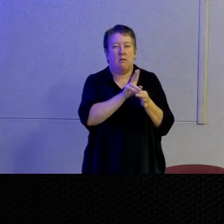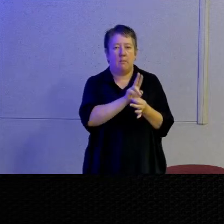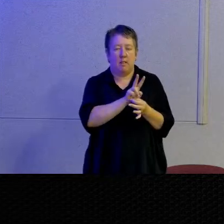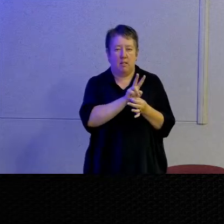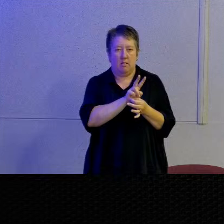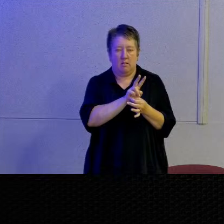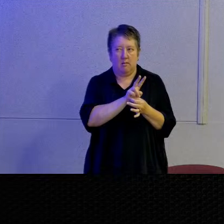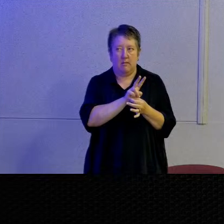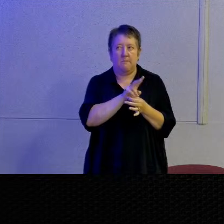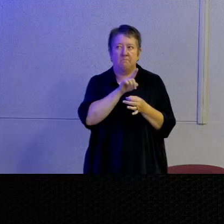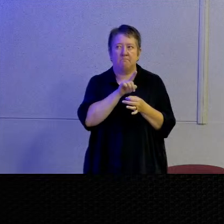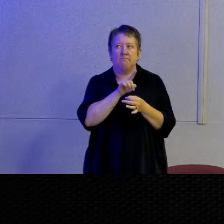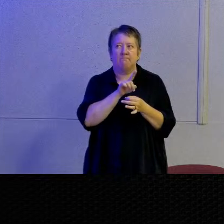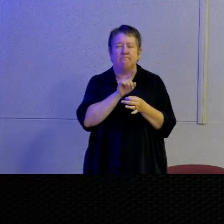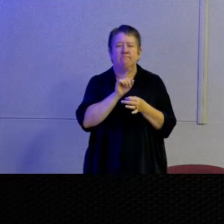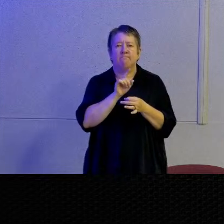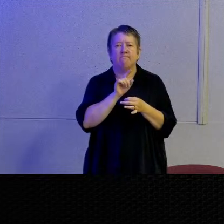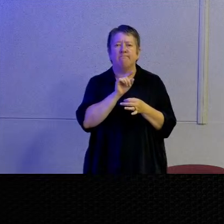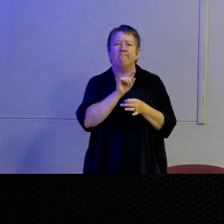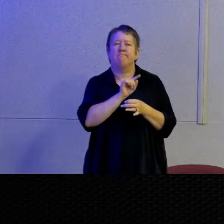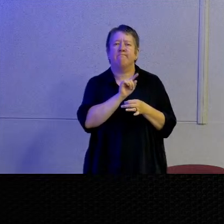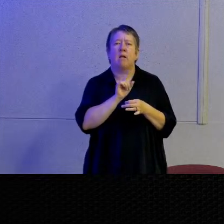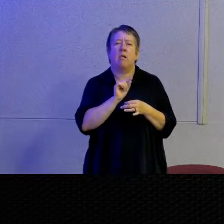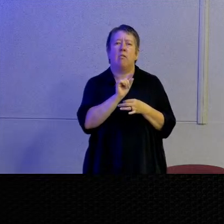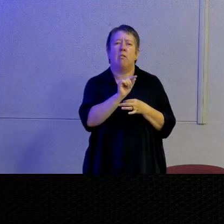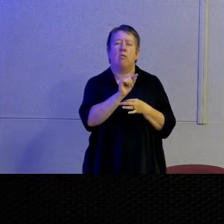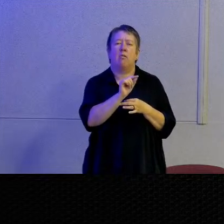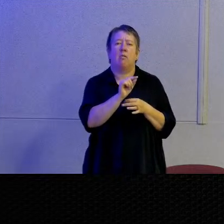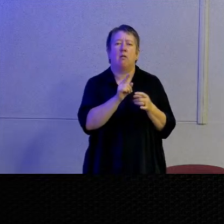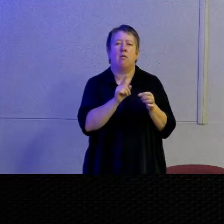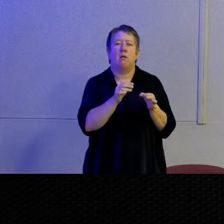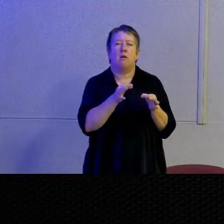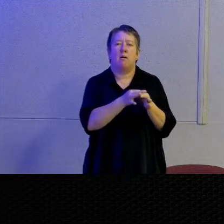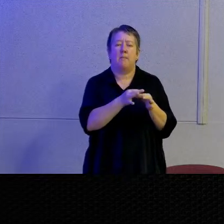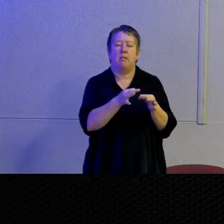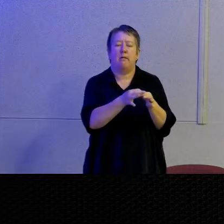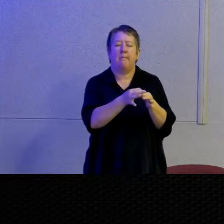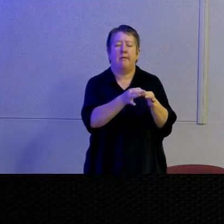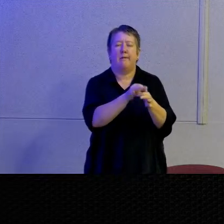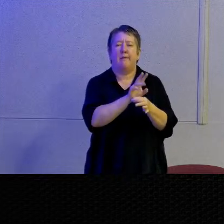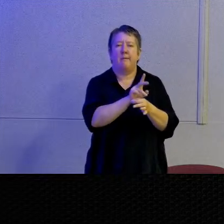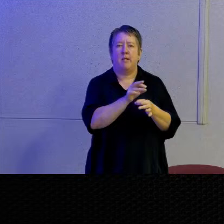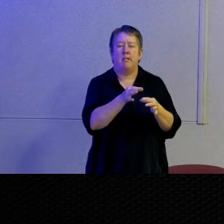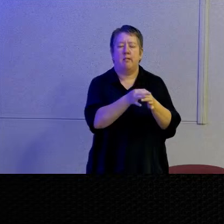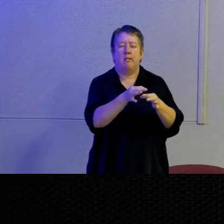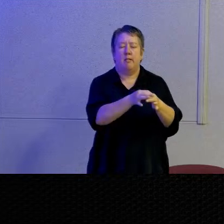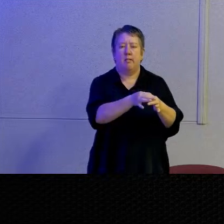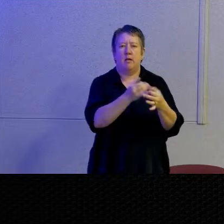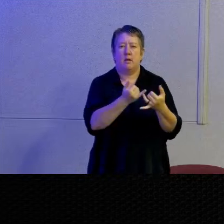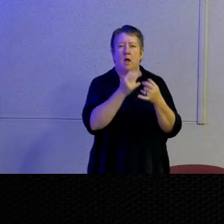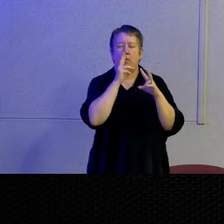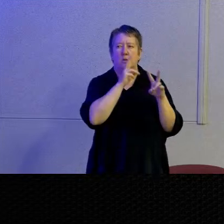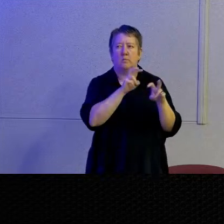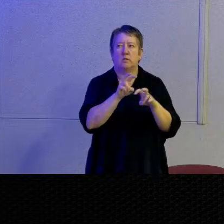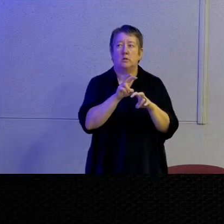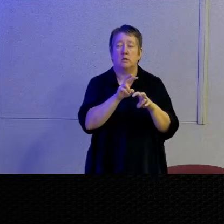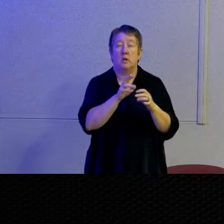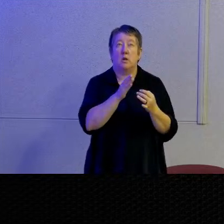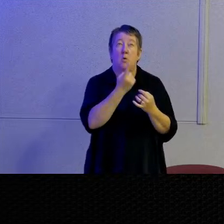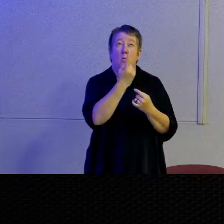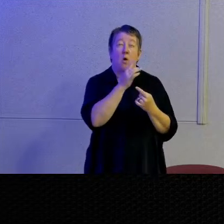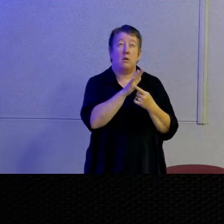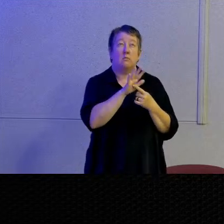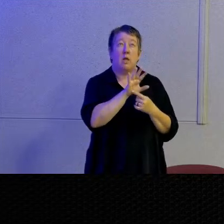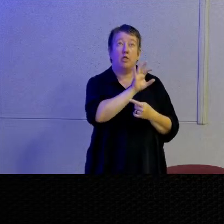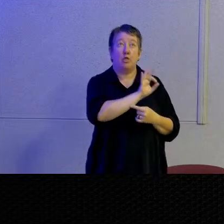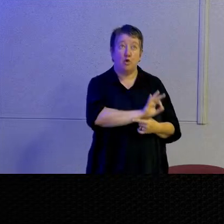interesting couplings of that type which are now being explored. One is between 3 Higgs bosons, and one is